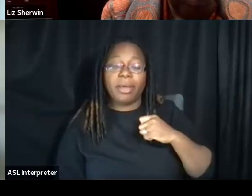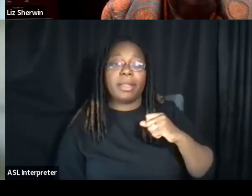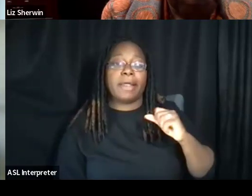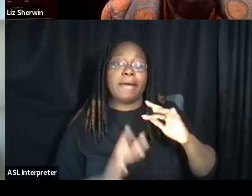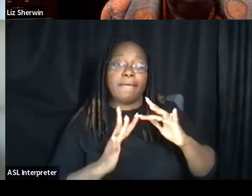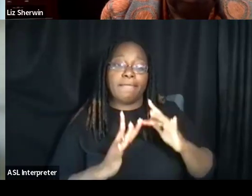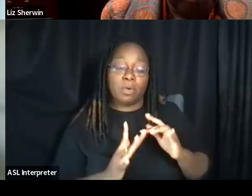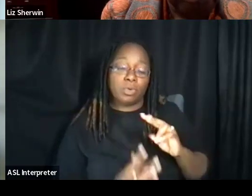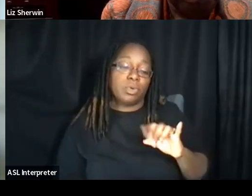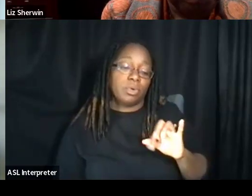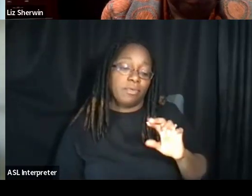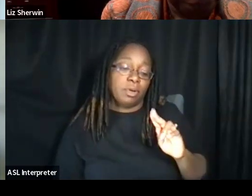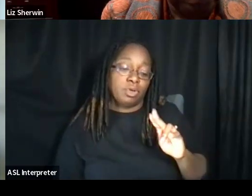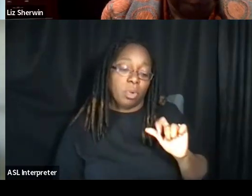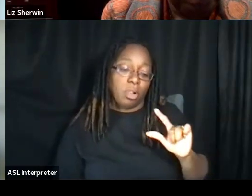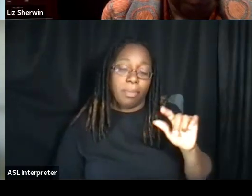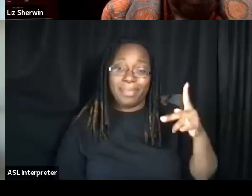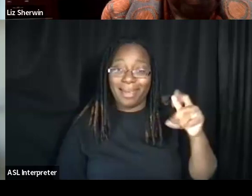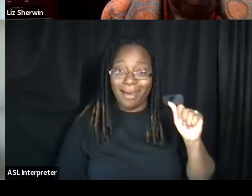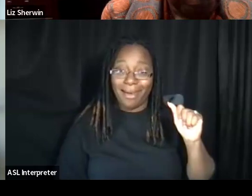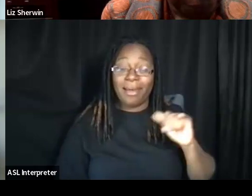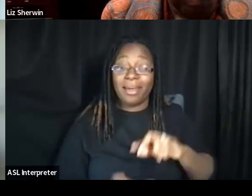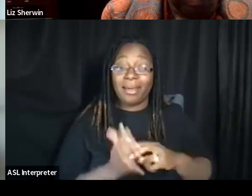And we let anybody who wanted to come in and